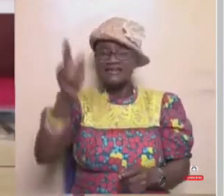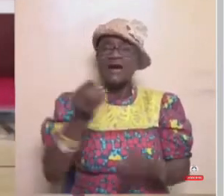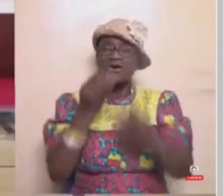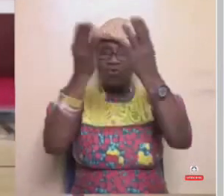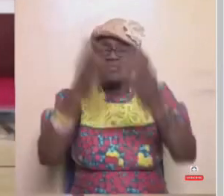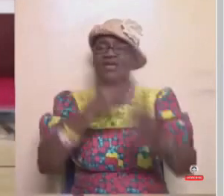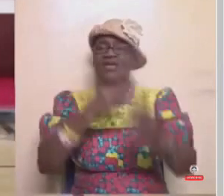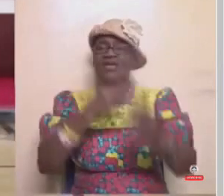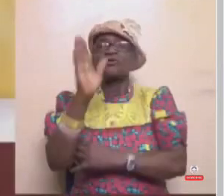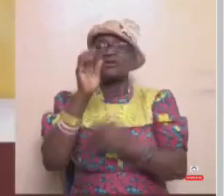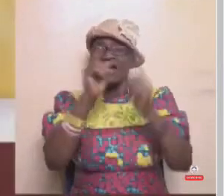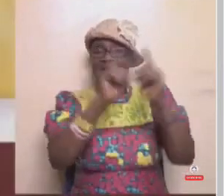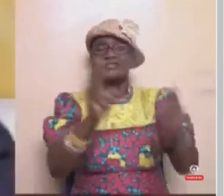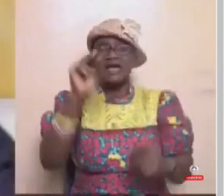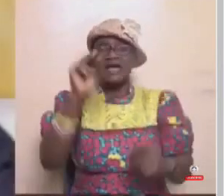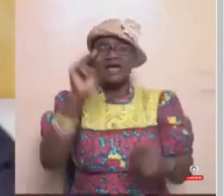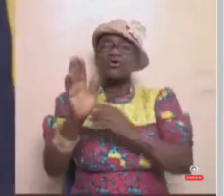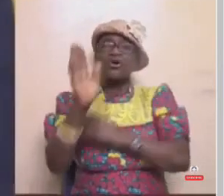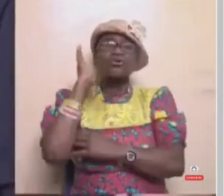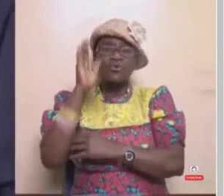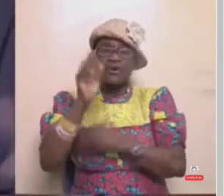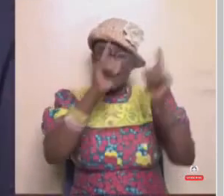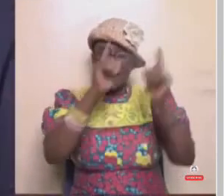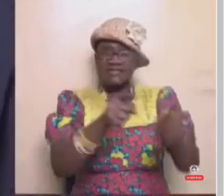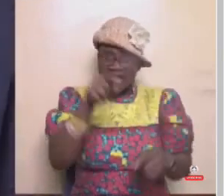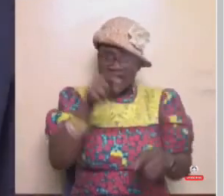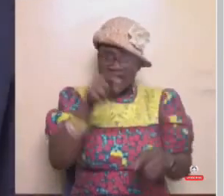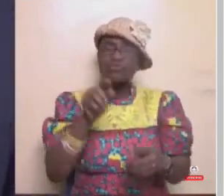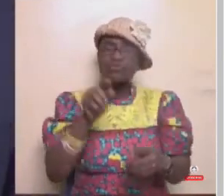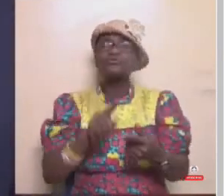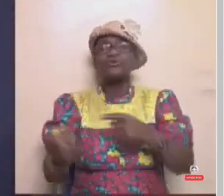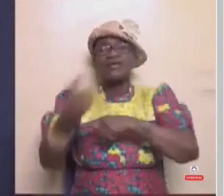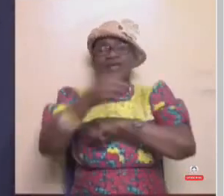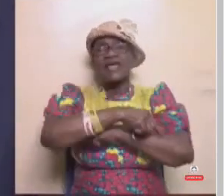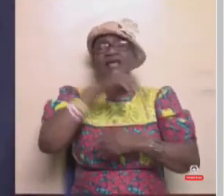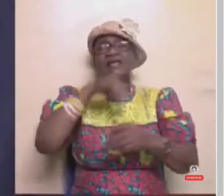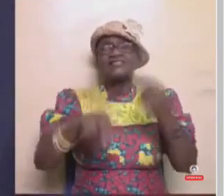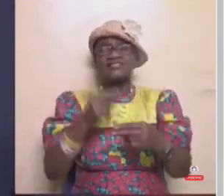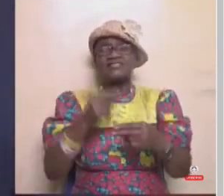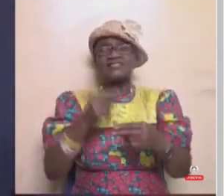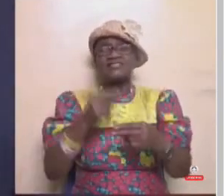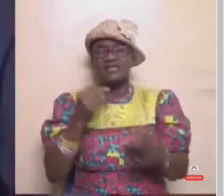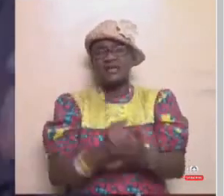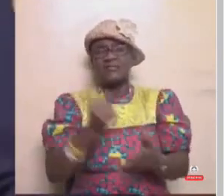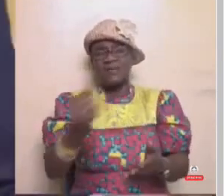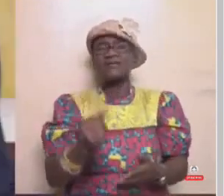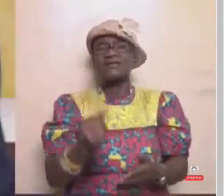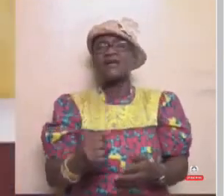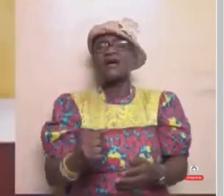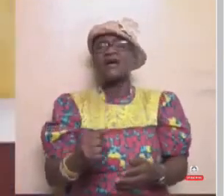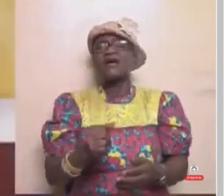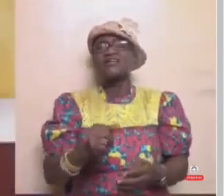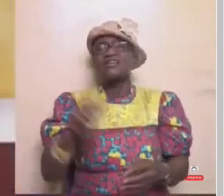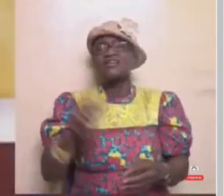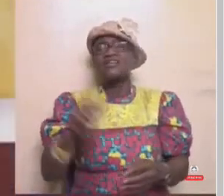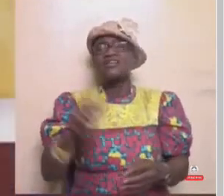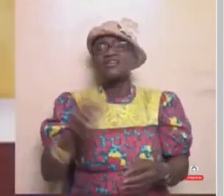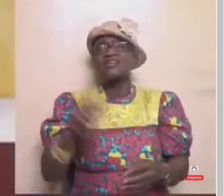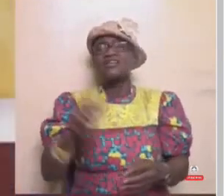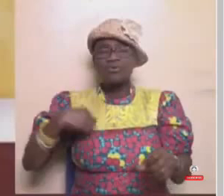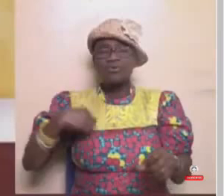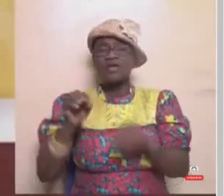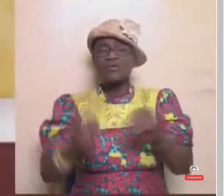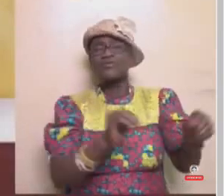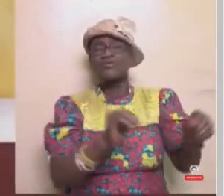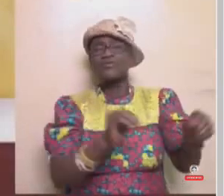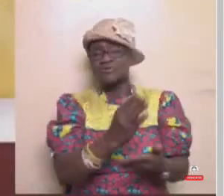in Jesus' name. Amen. There are so many things, hindrances we put on our way. Even sometimes foolishness who